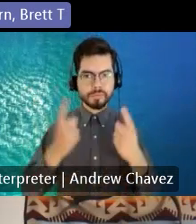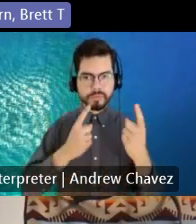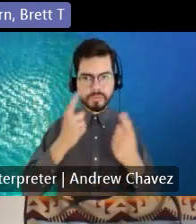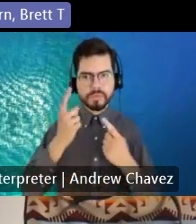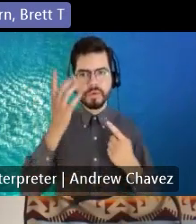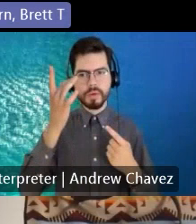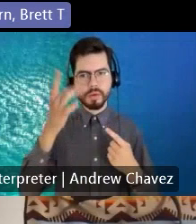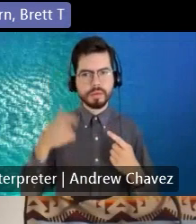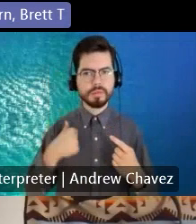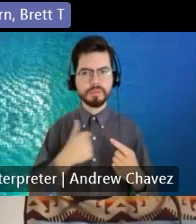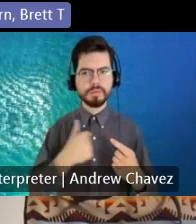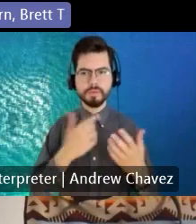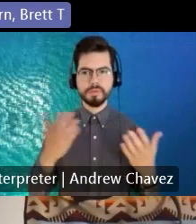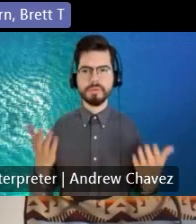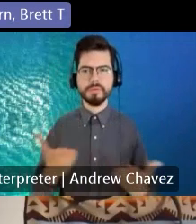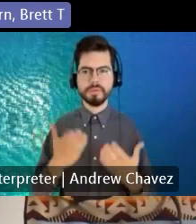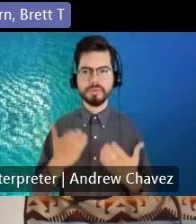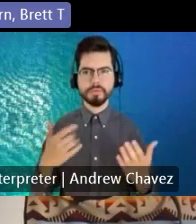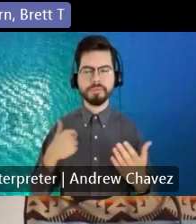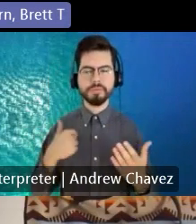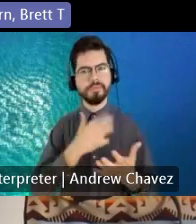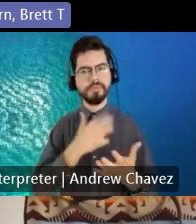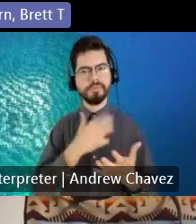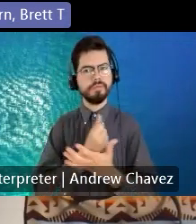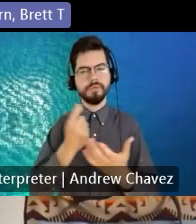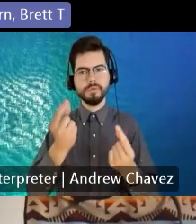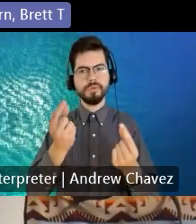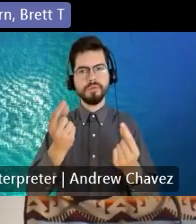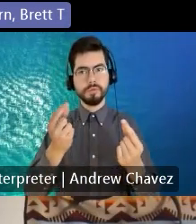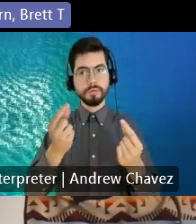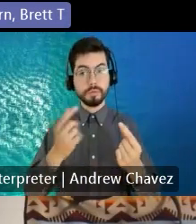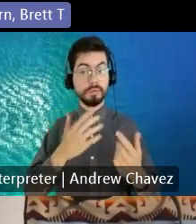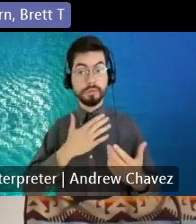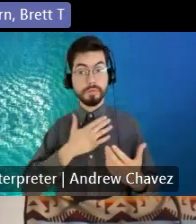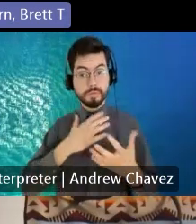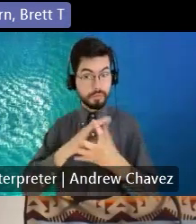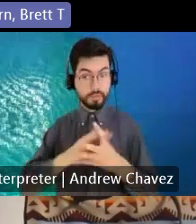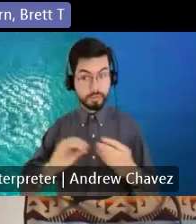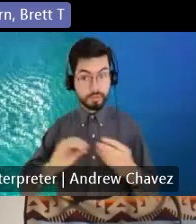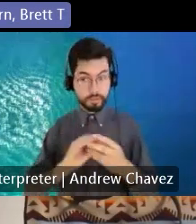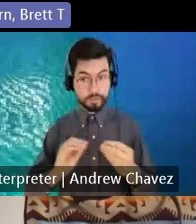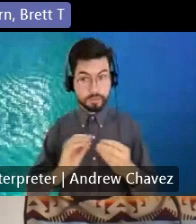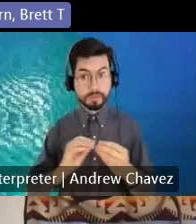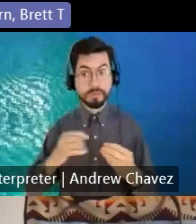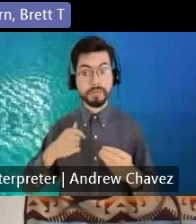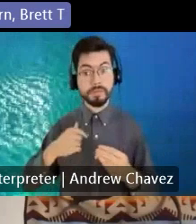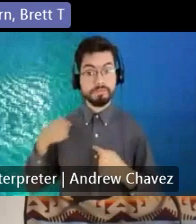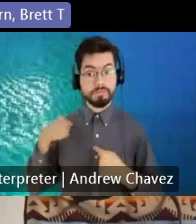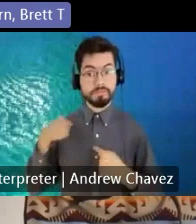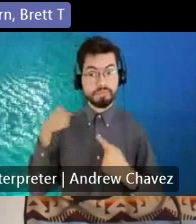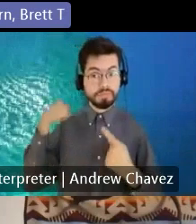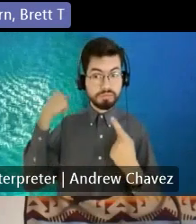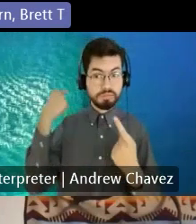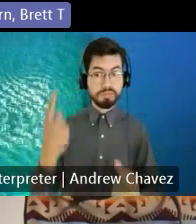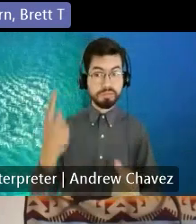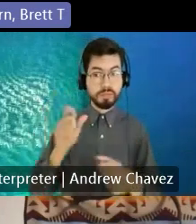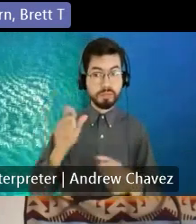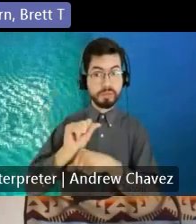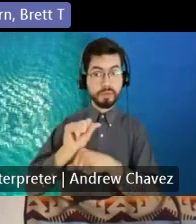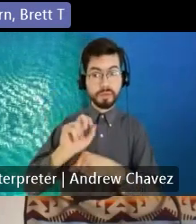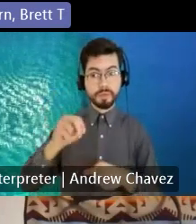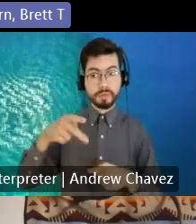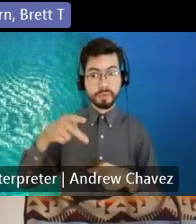and what we get to do. And my own personal story, I've been with the National Park Service for a long time. Worked